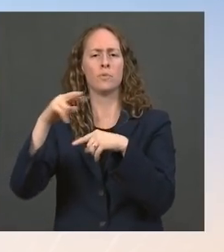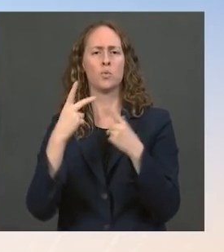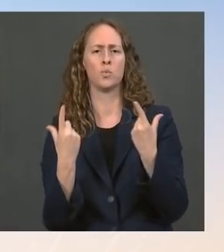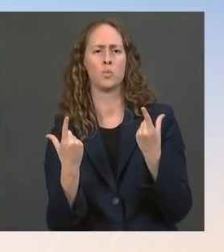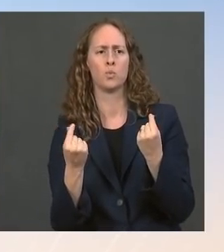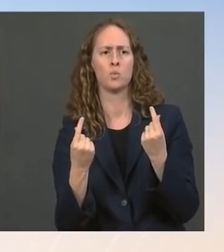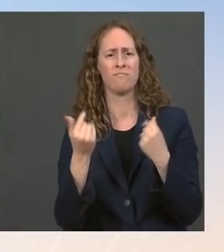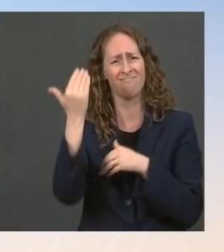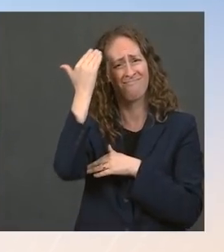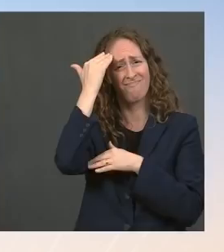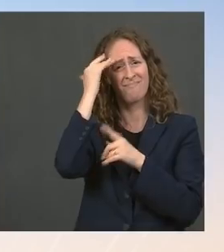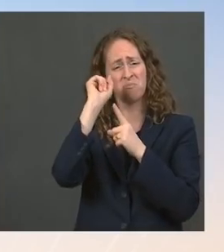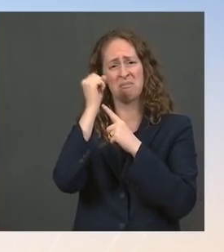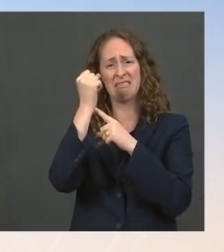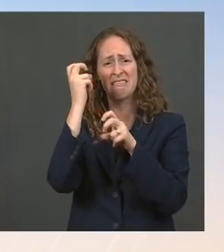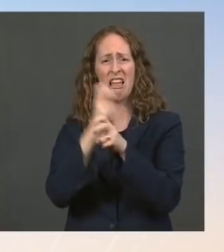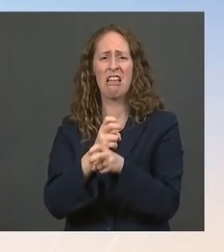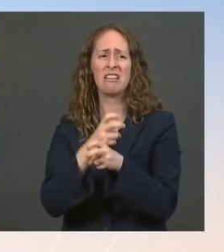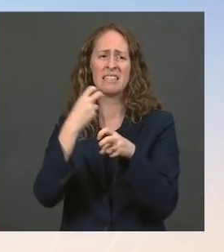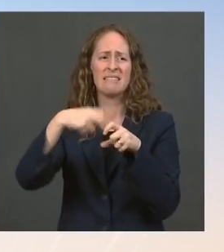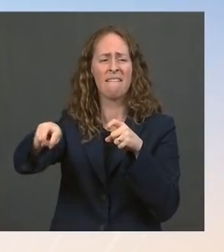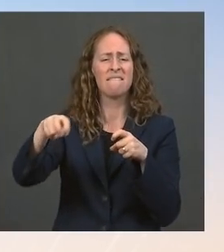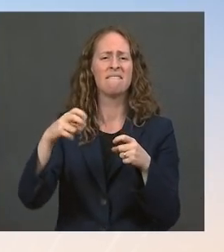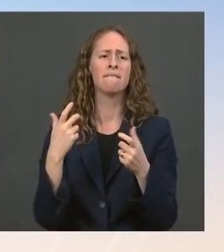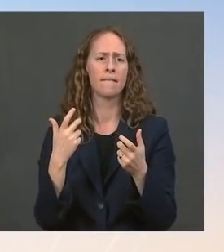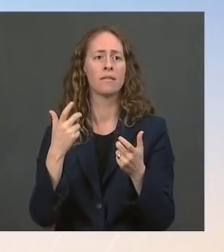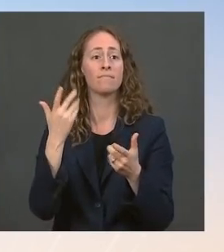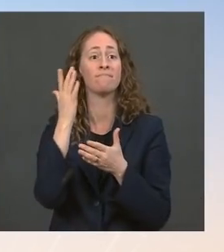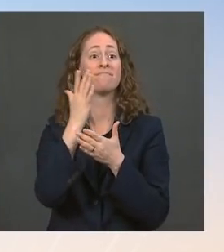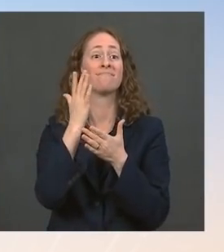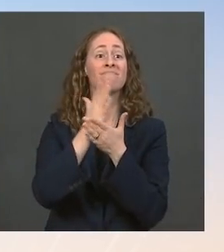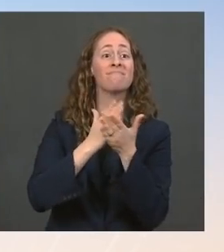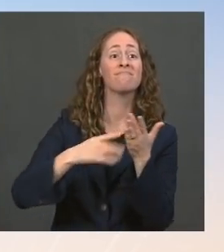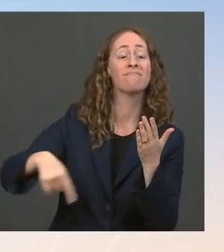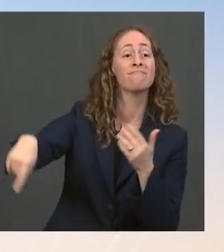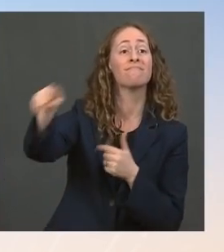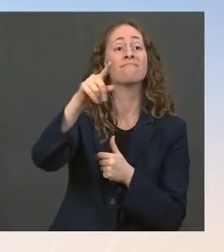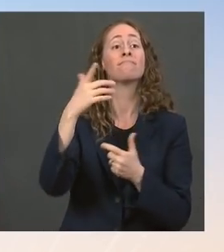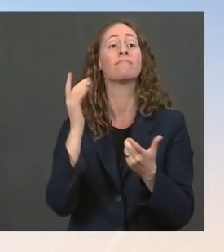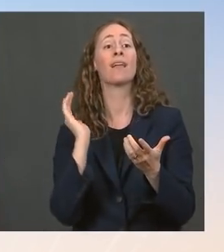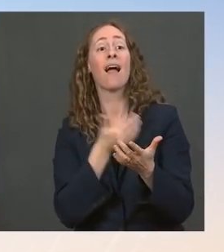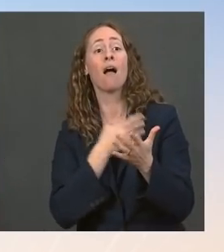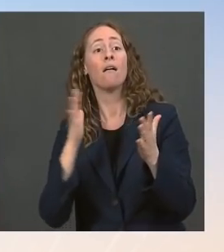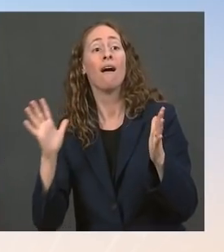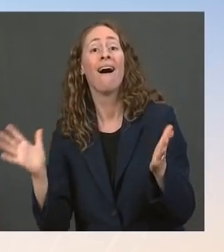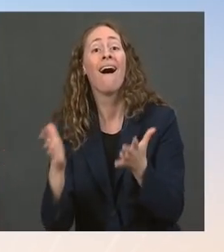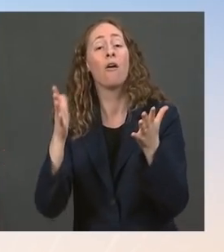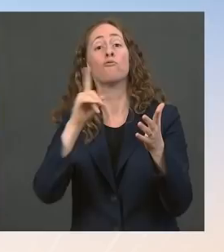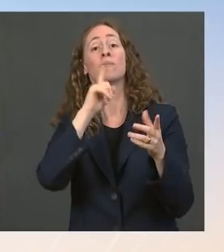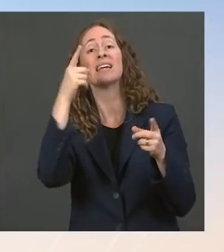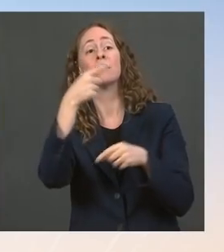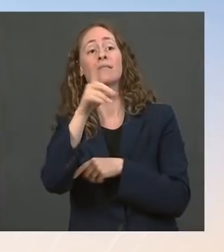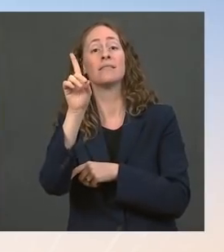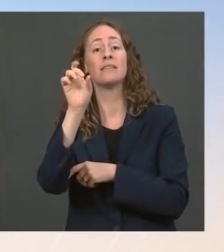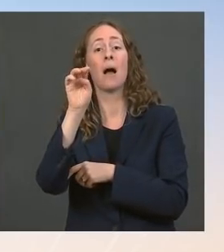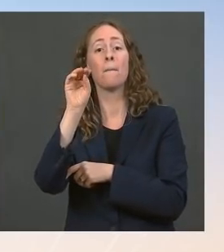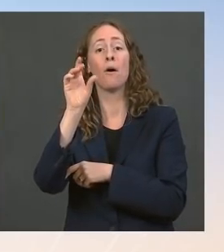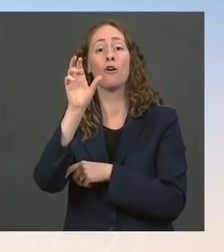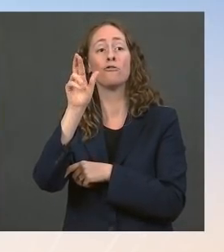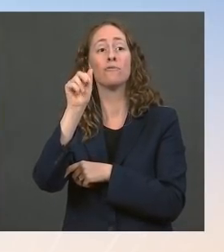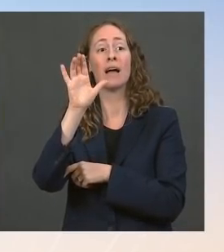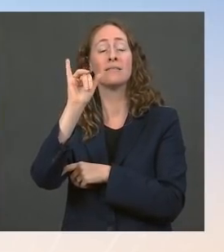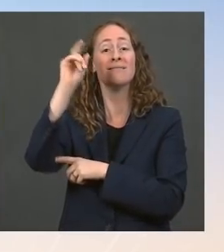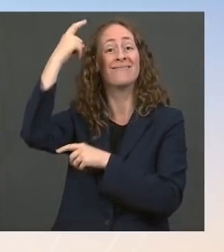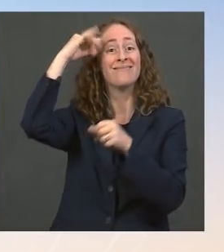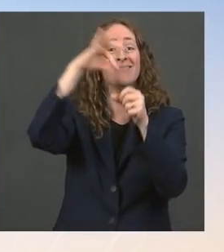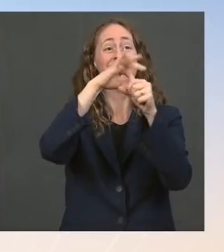circumstances. Some of those proposals were harmful to our commitment to the promotion of democracy in Haiti. I'm not going to detail that further. I will let